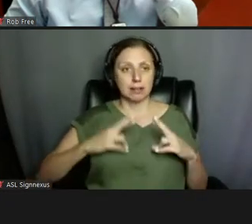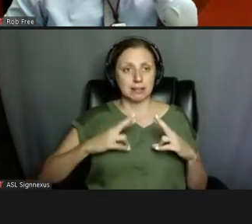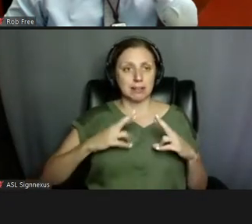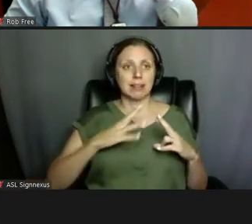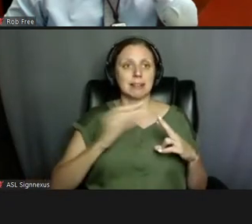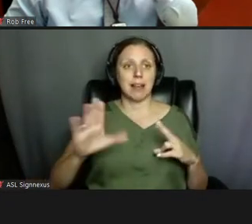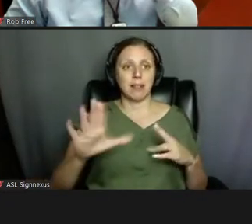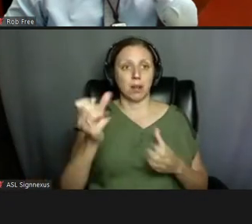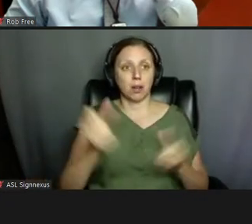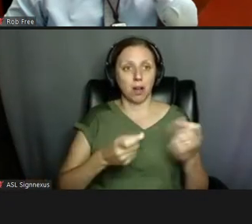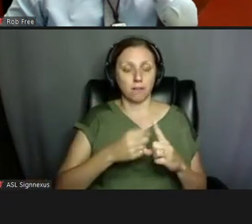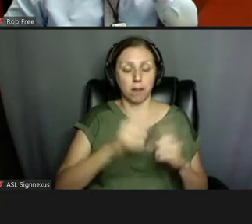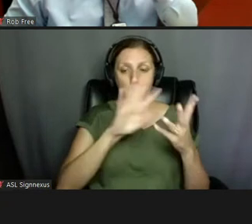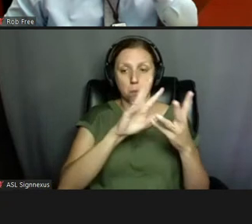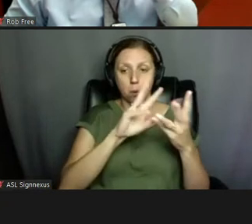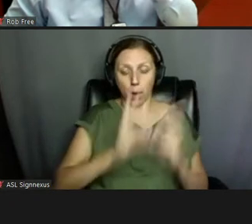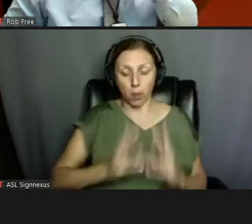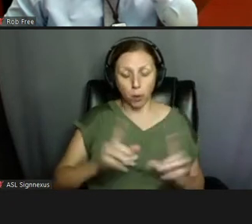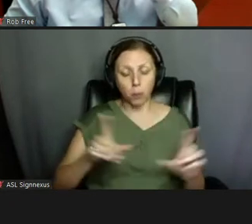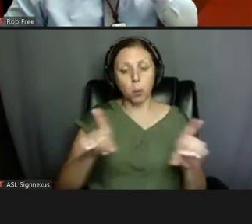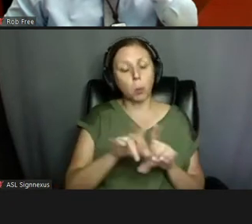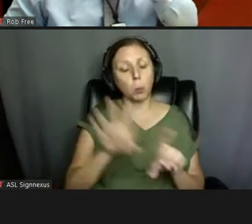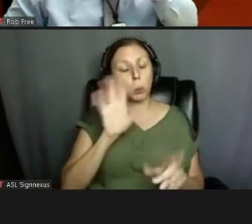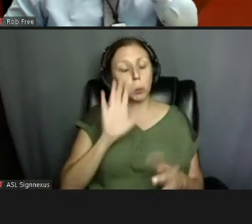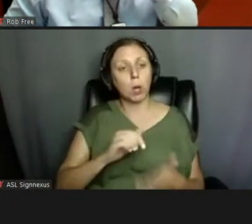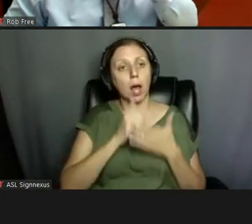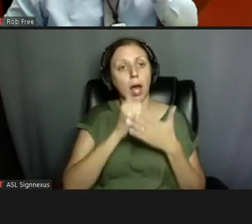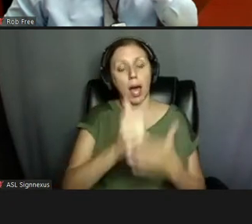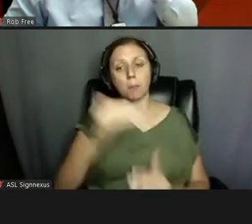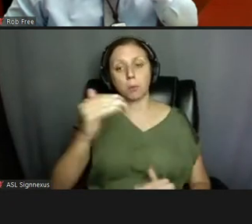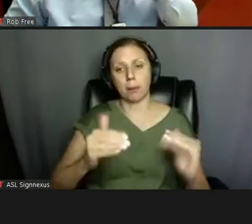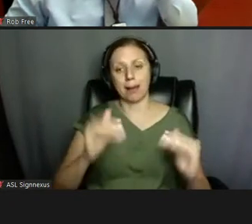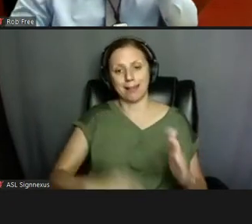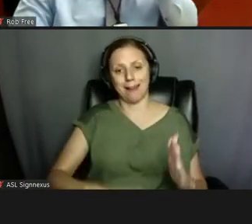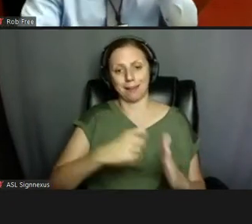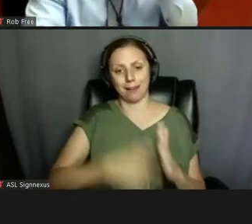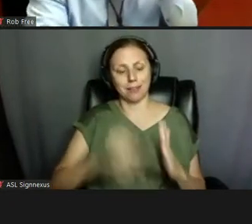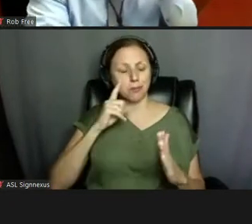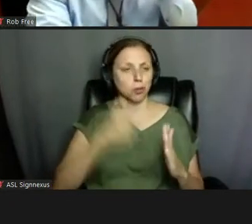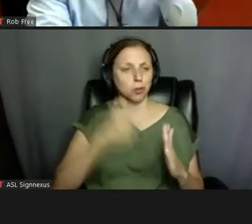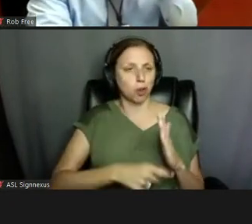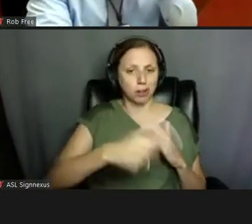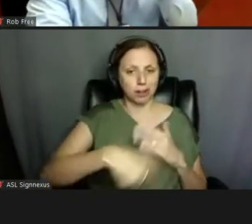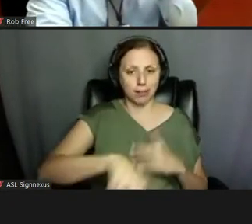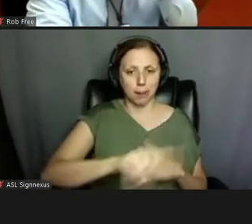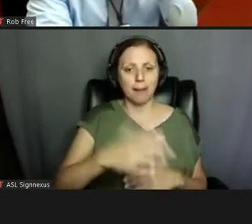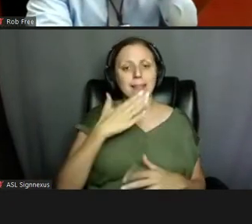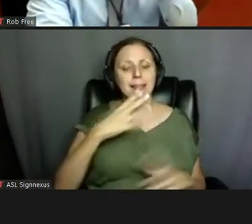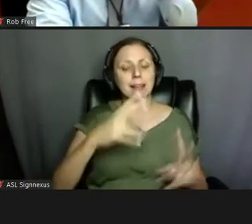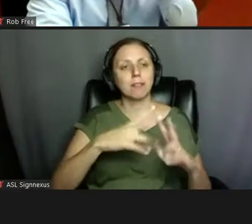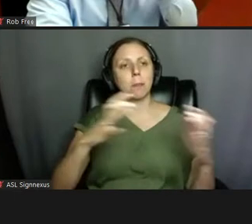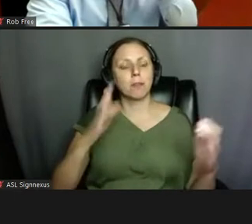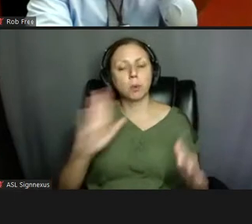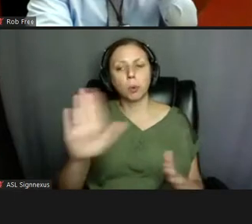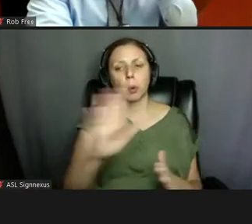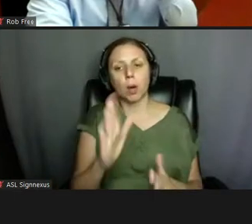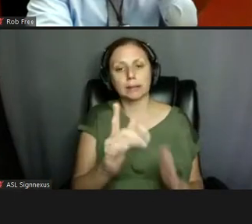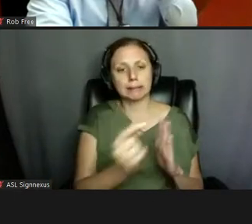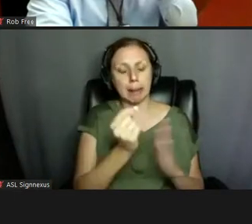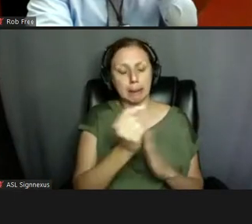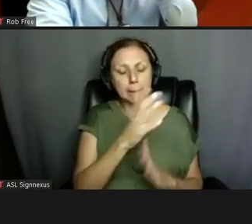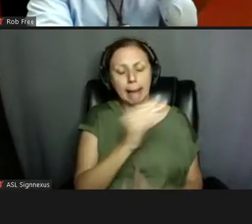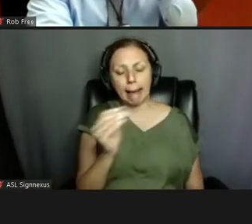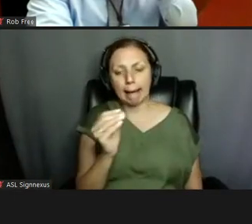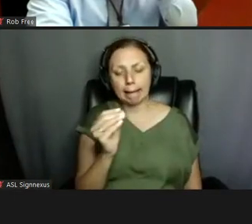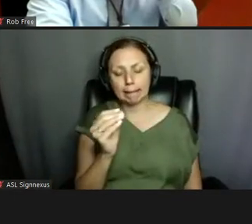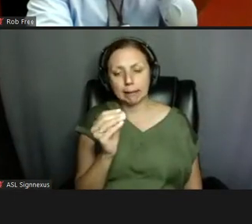but also help offset the cost of charging them? Thank you very much for your time, and